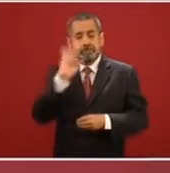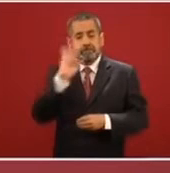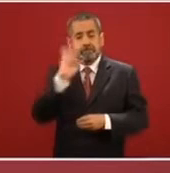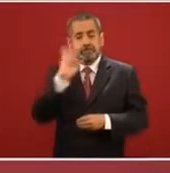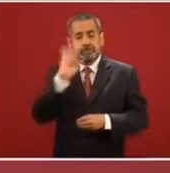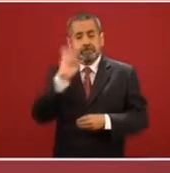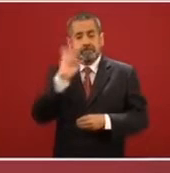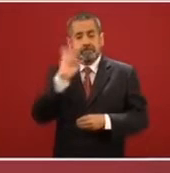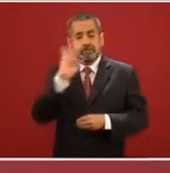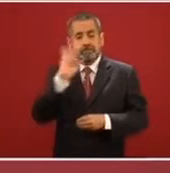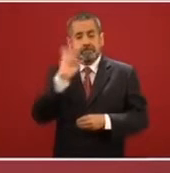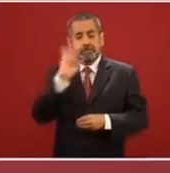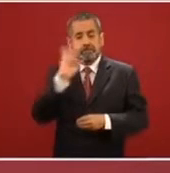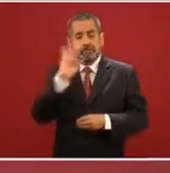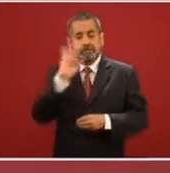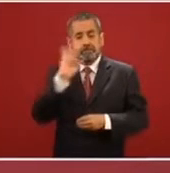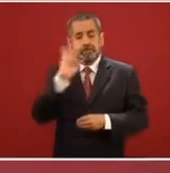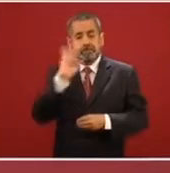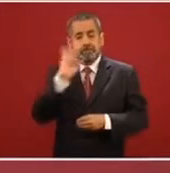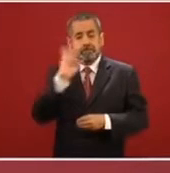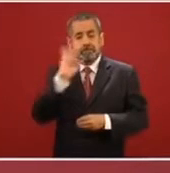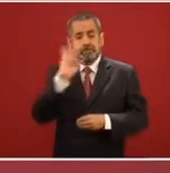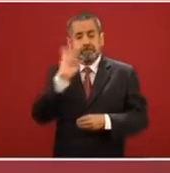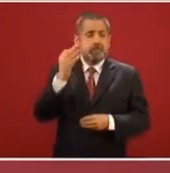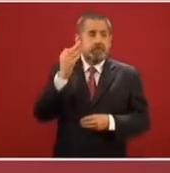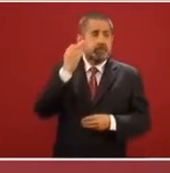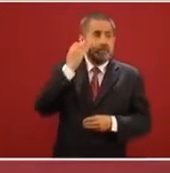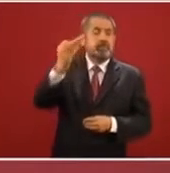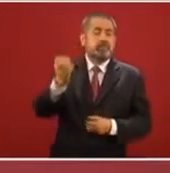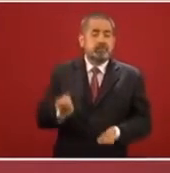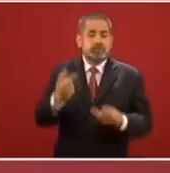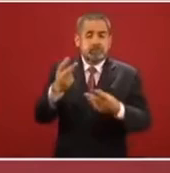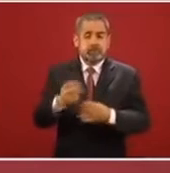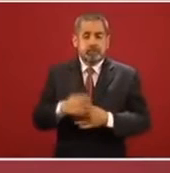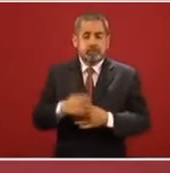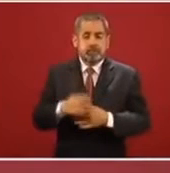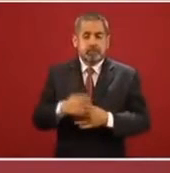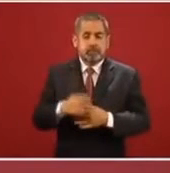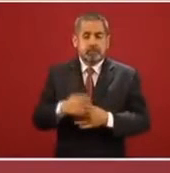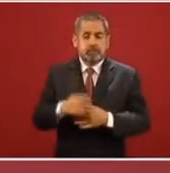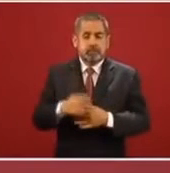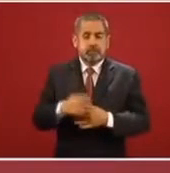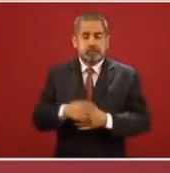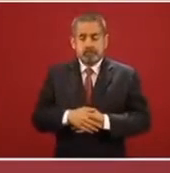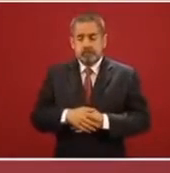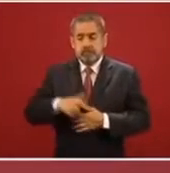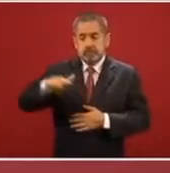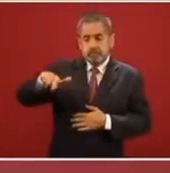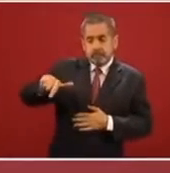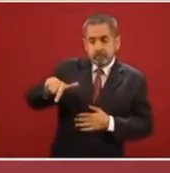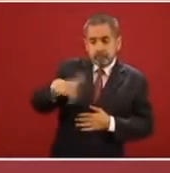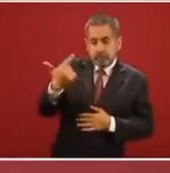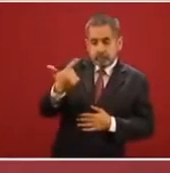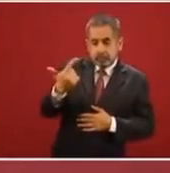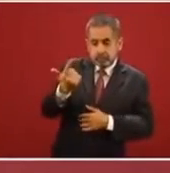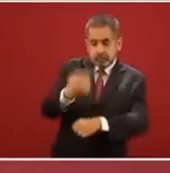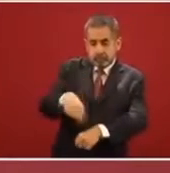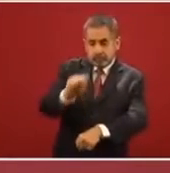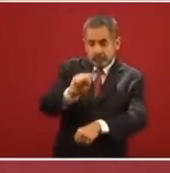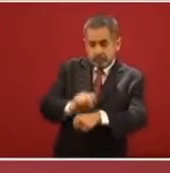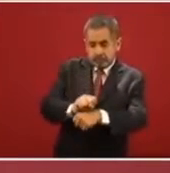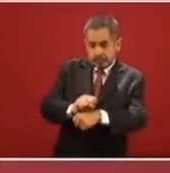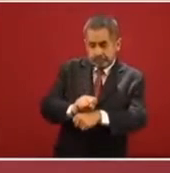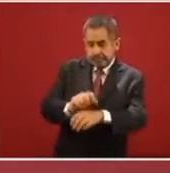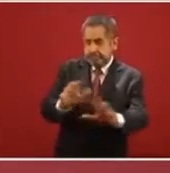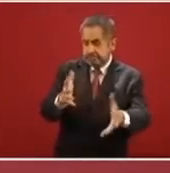that the epidemic could last at the very least 12 semanas. 12 weeks, que es lo que